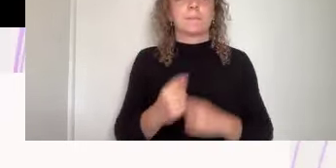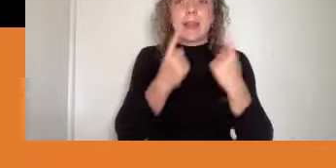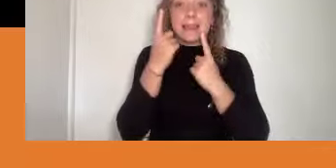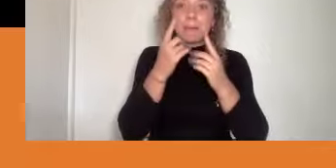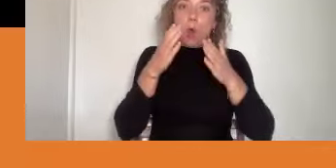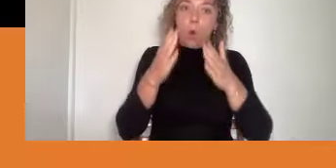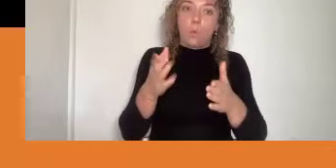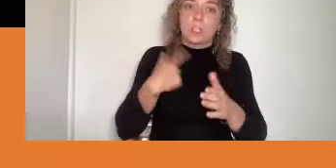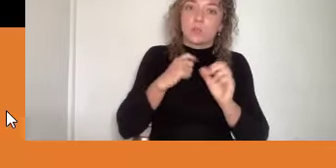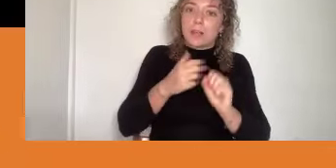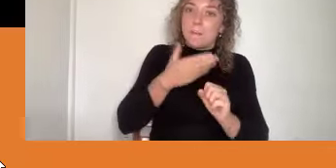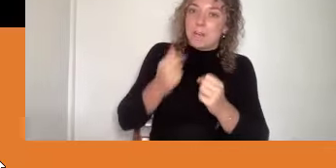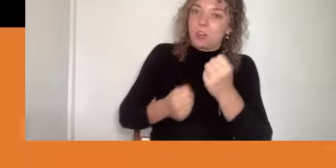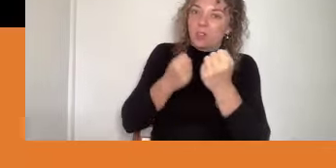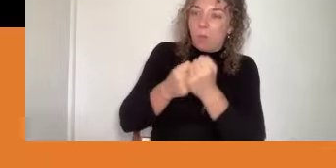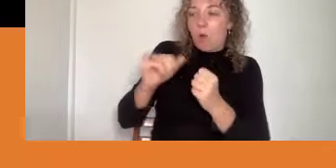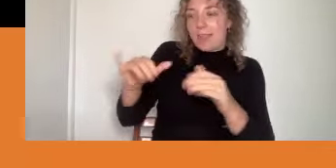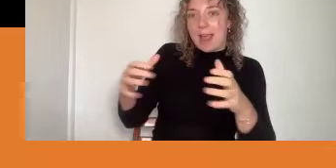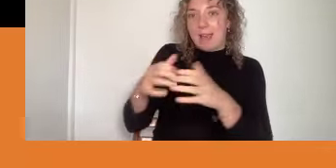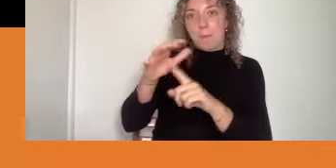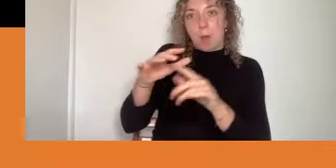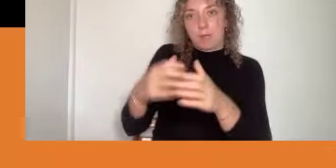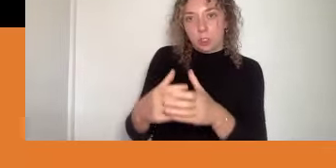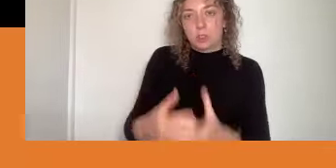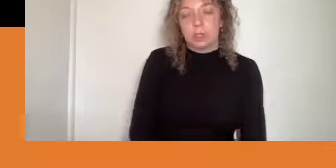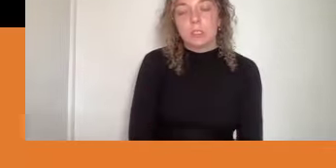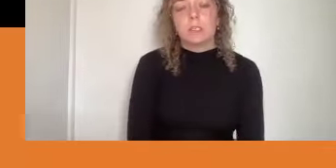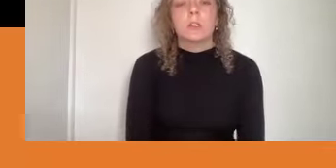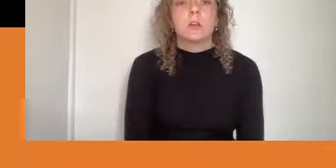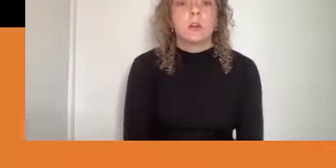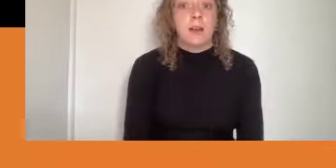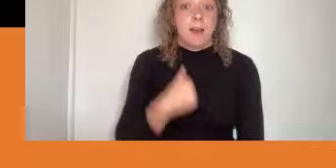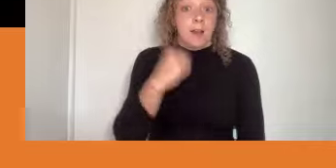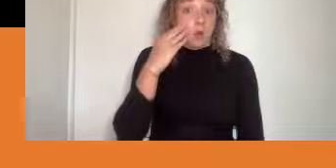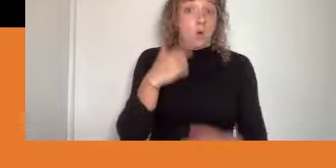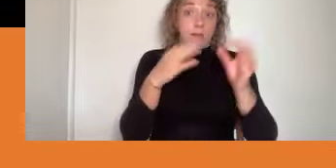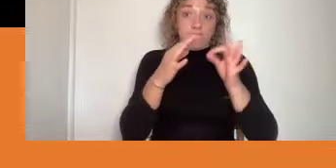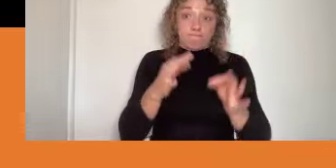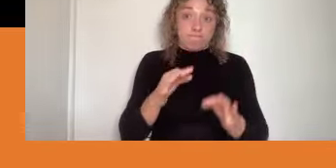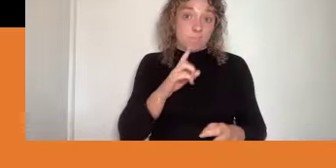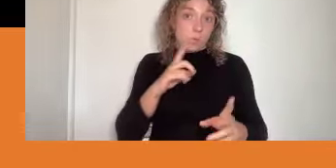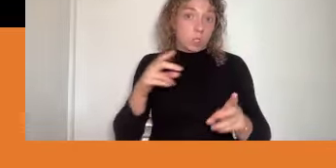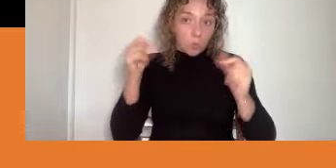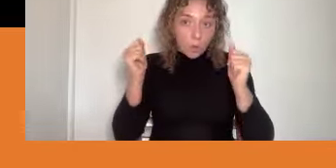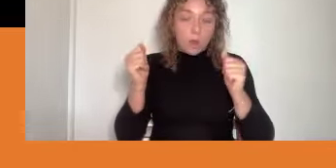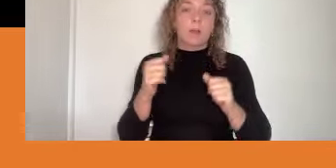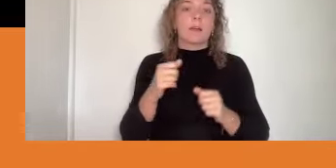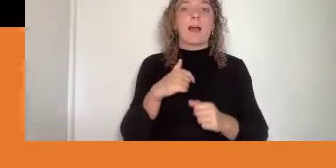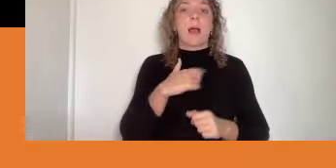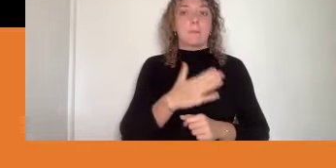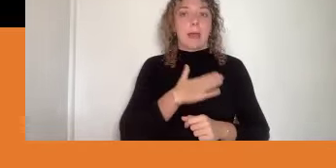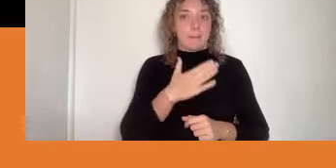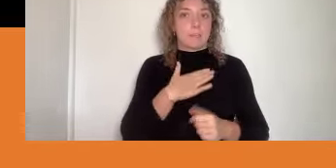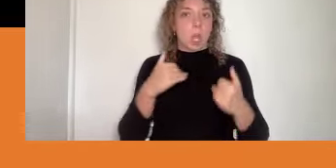ways in which we can better support this population. I know I went through all of that quite quickly, so I'm happy that